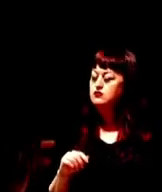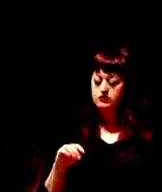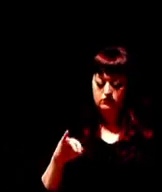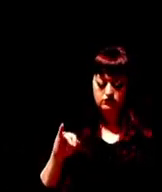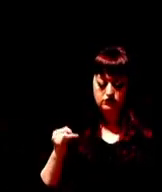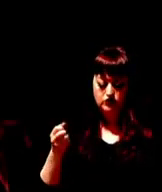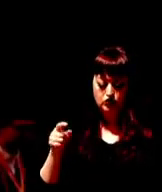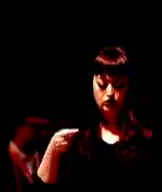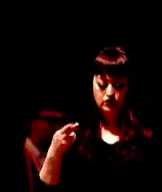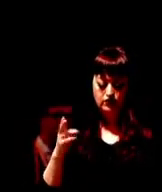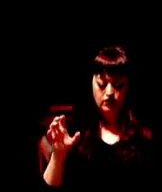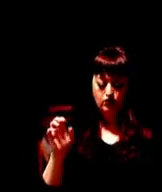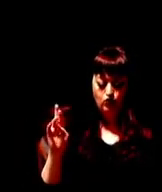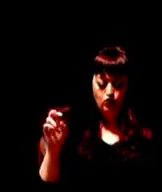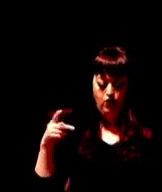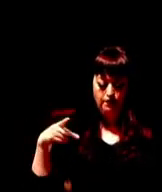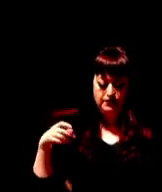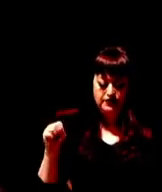Joseph Krebs.